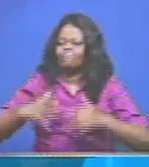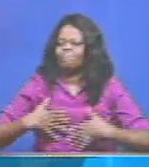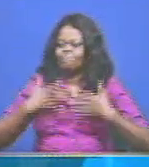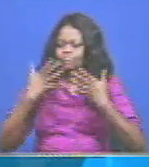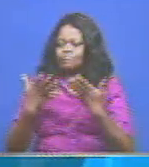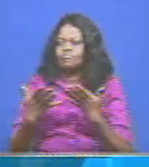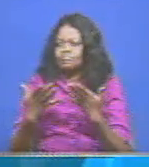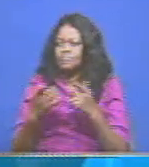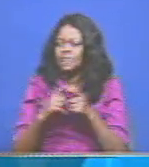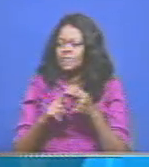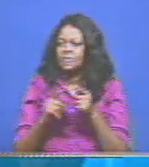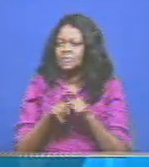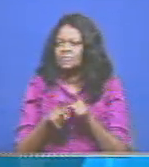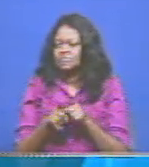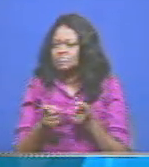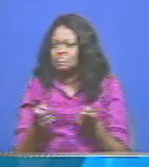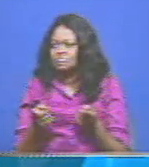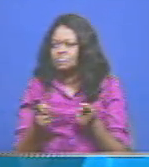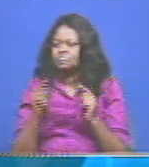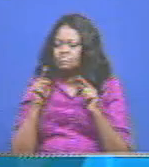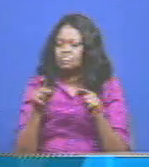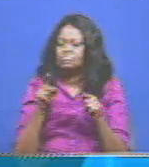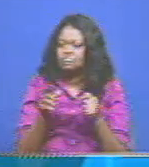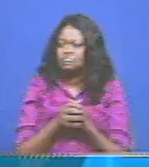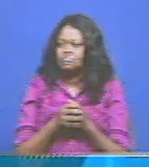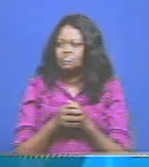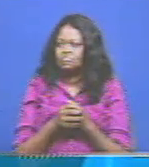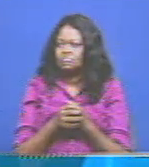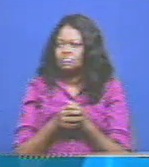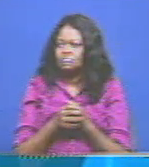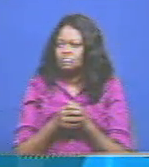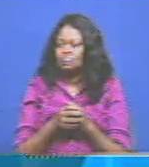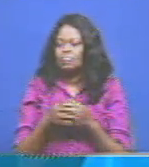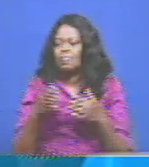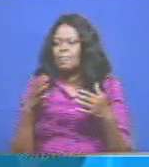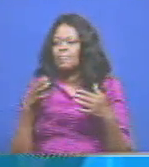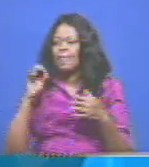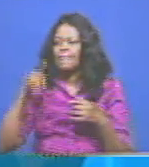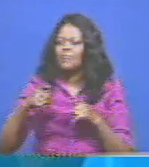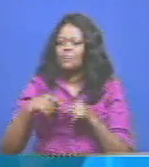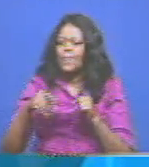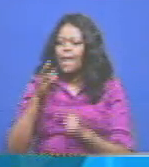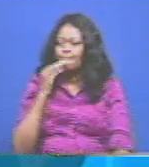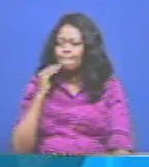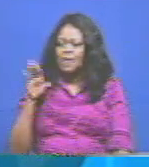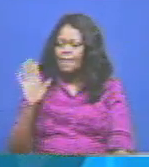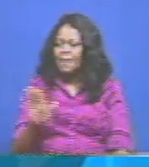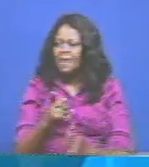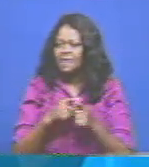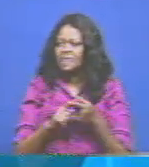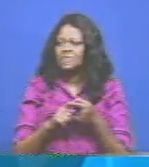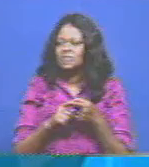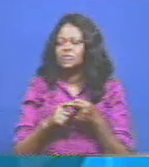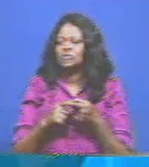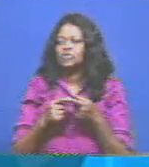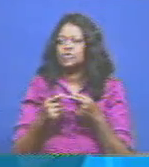He also hit out apparently on his backyard MPs mostly, and also used his own mother